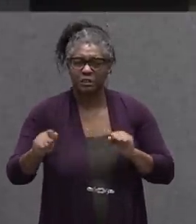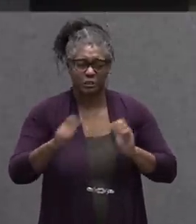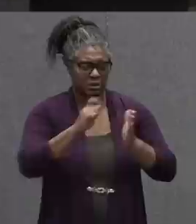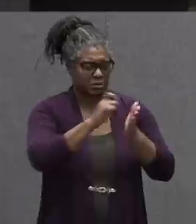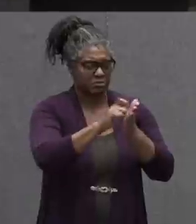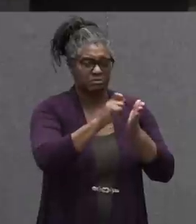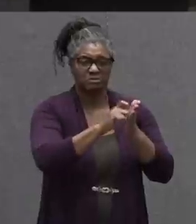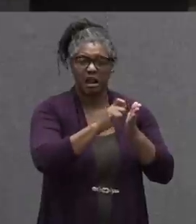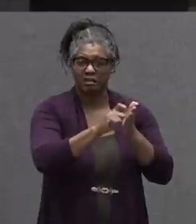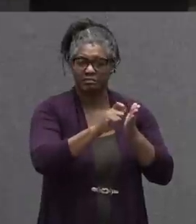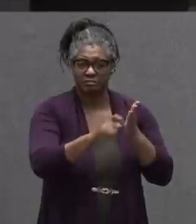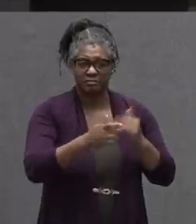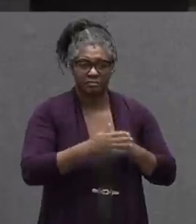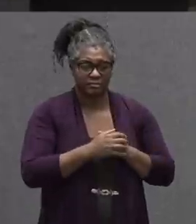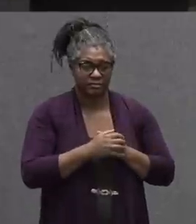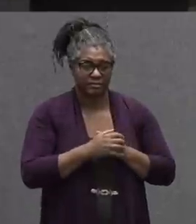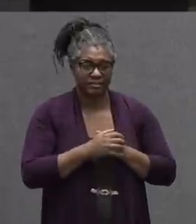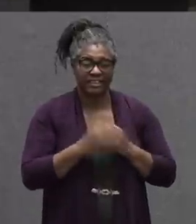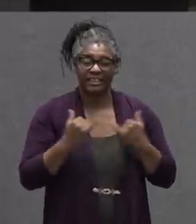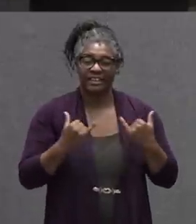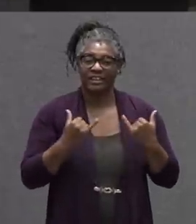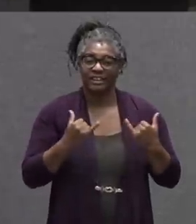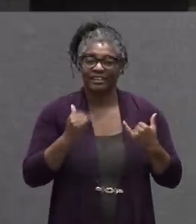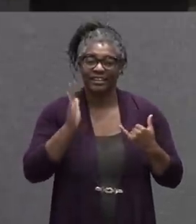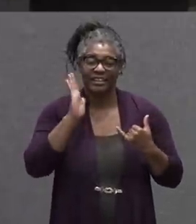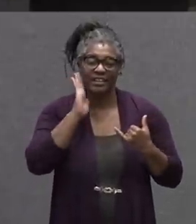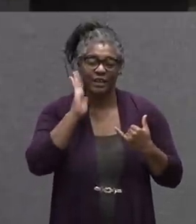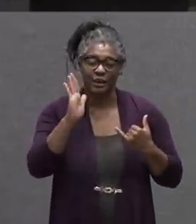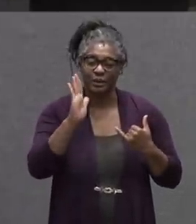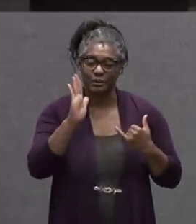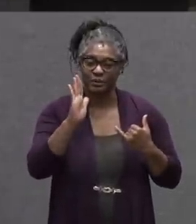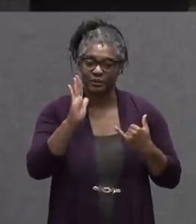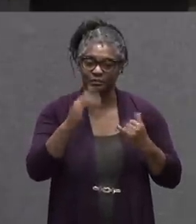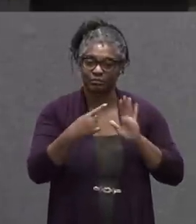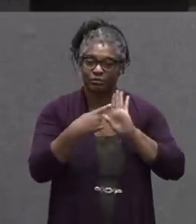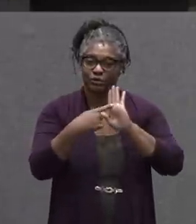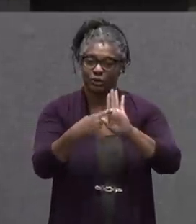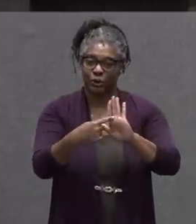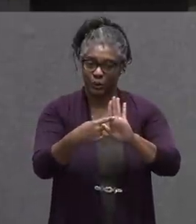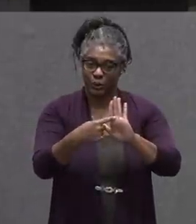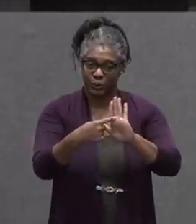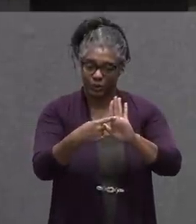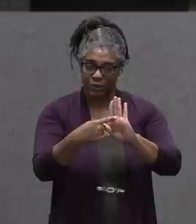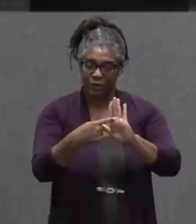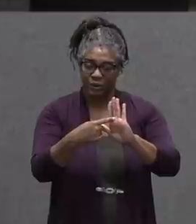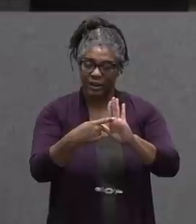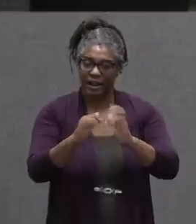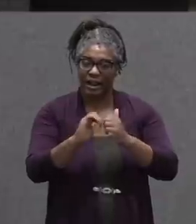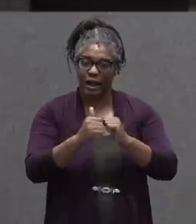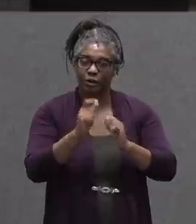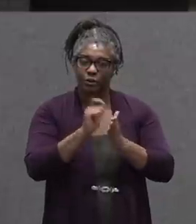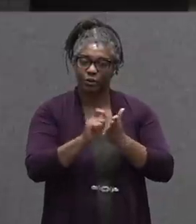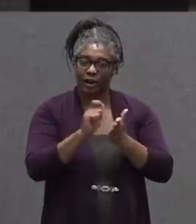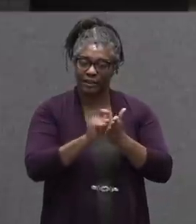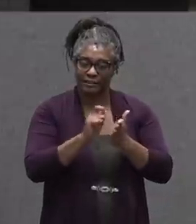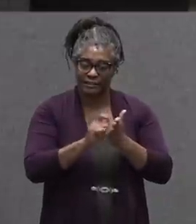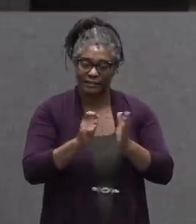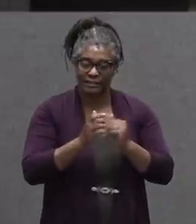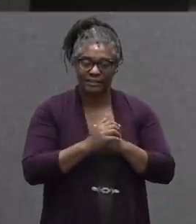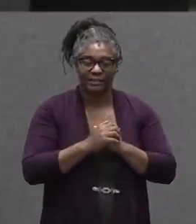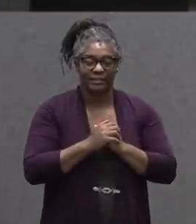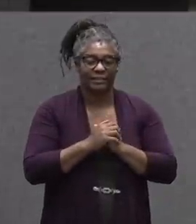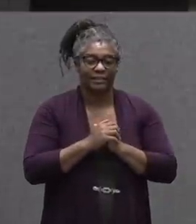And I'm going to do it up close for you today so you can see what it might look like on a smaller piece of paper that you could hang up in your